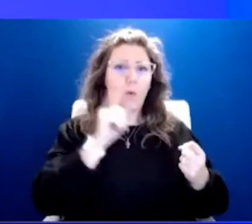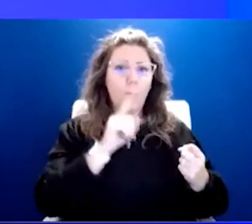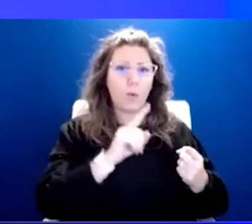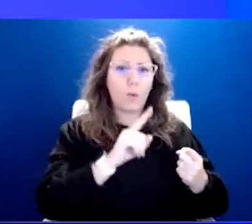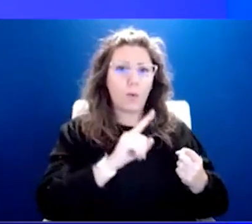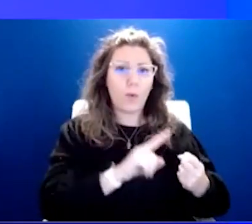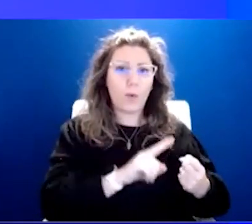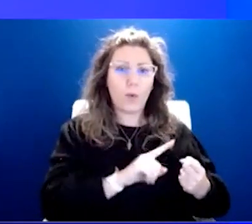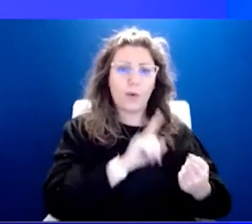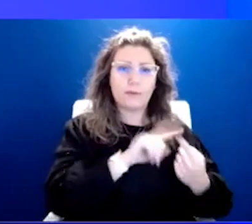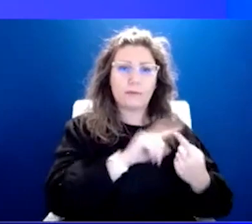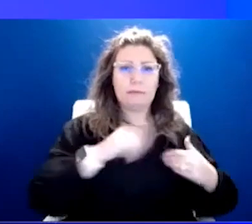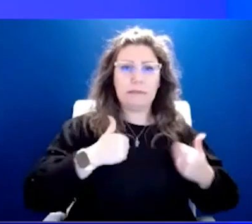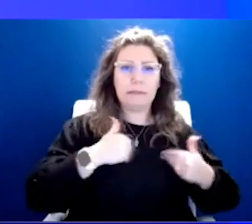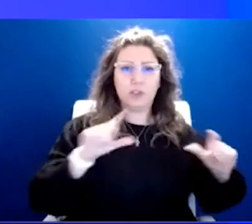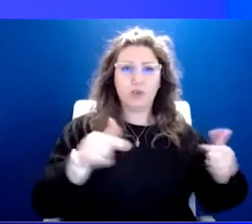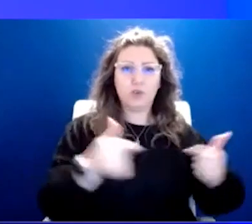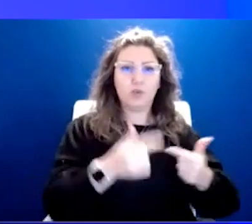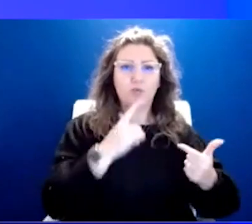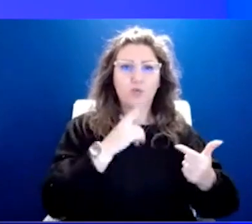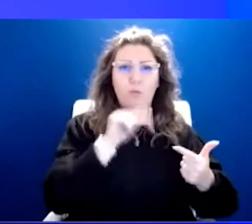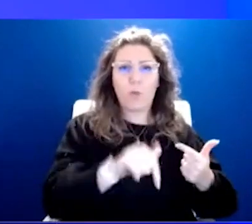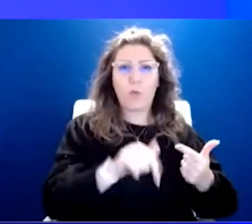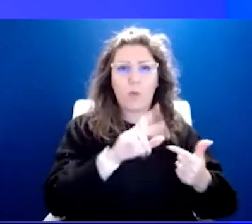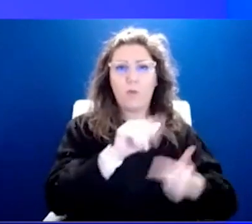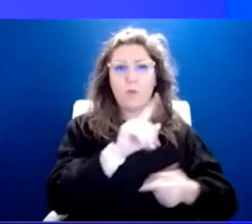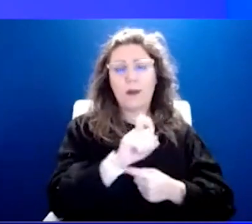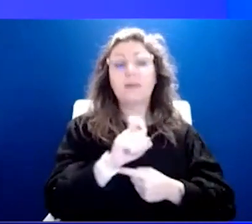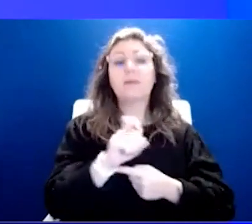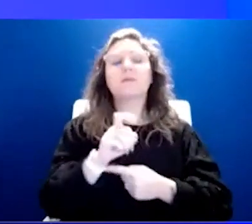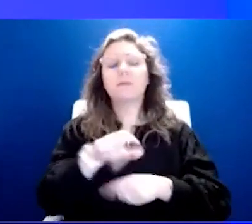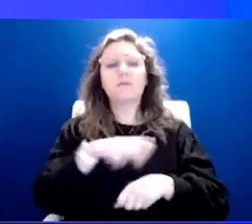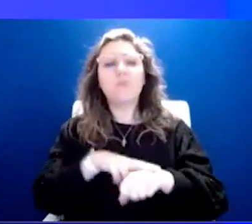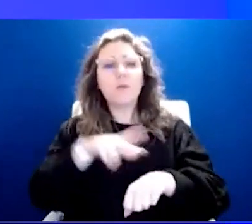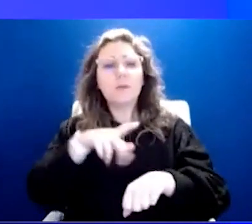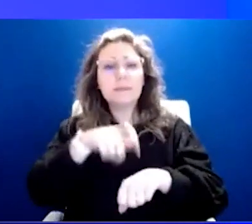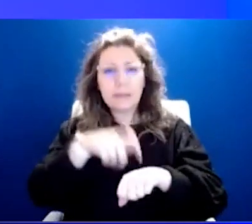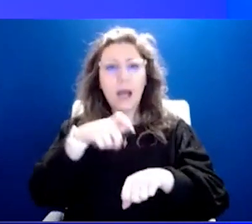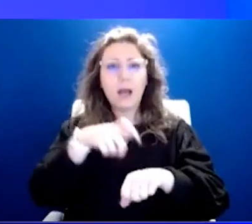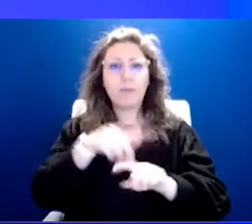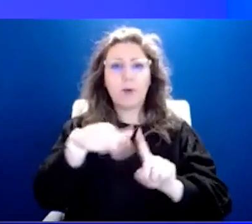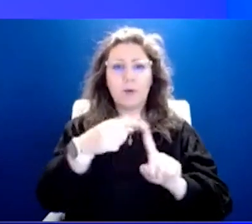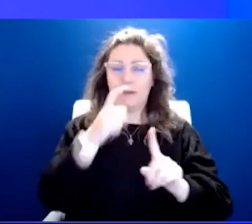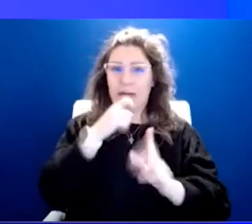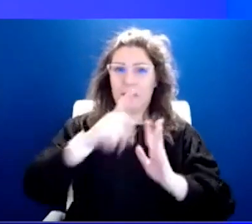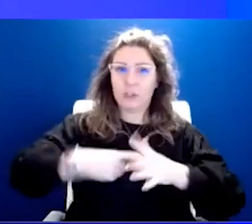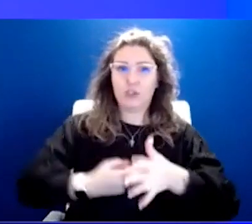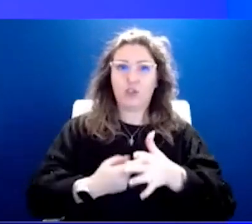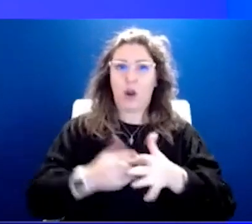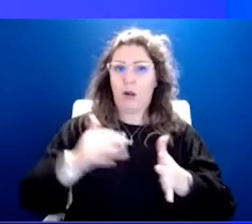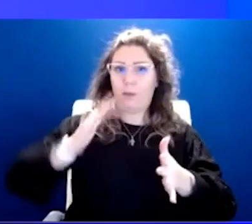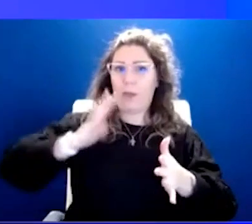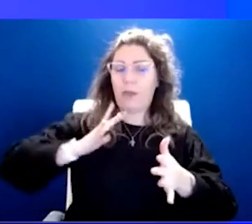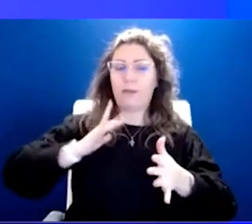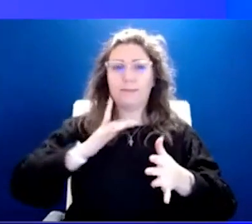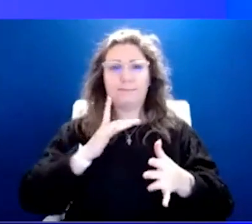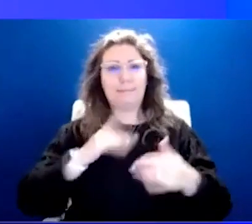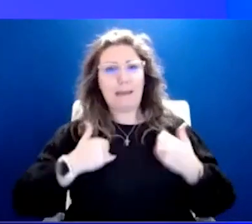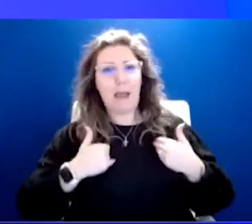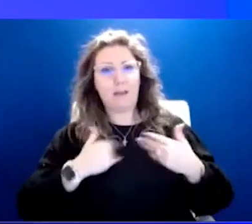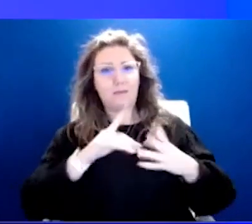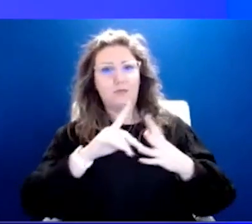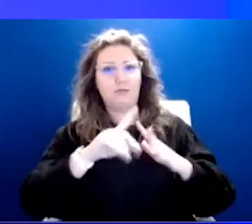age group. Some of that has had to do with the timing effect, right? They didn't get started until later. But we haven't